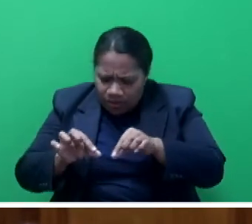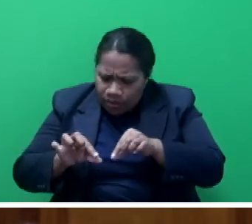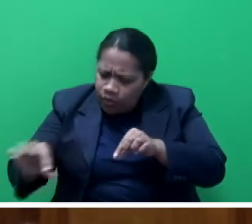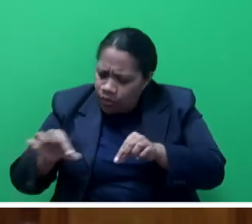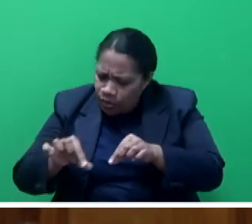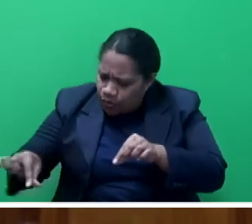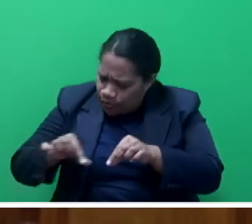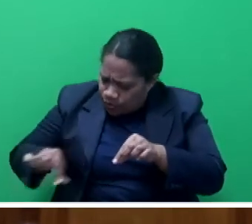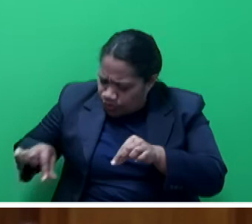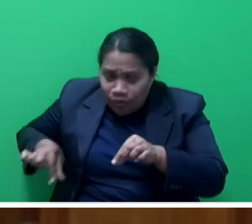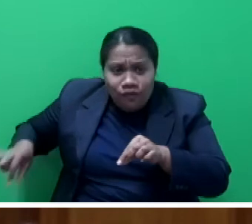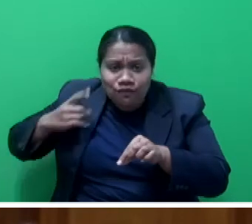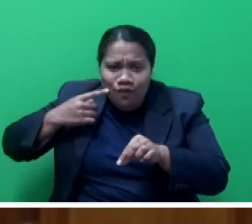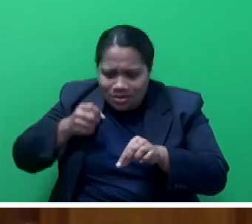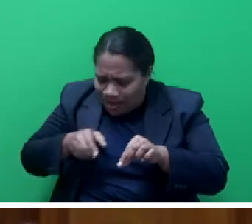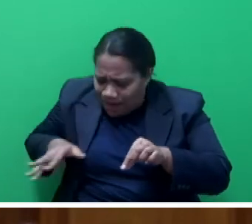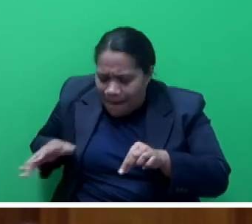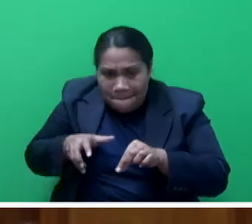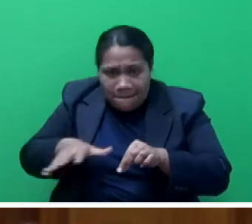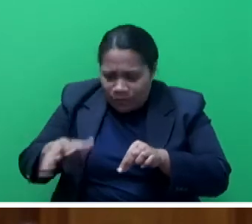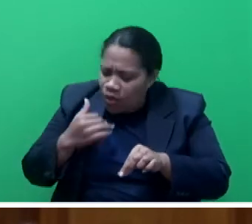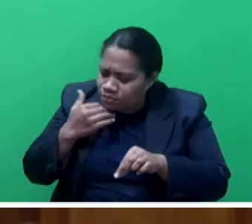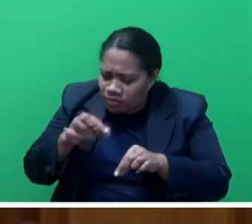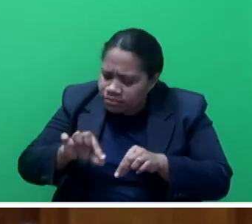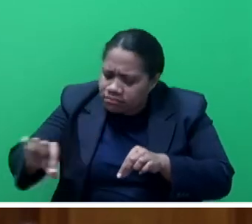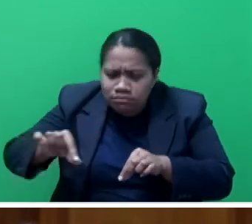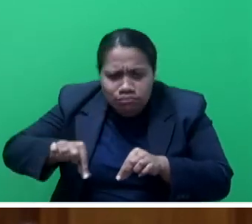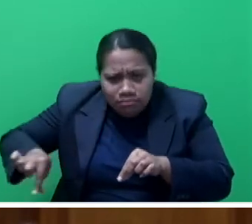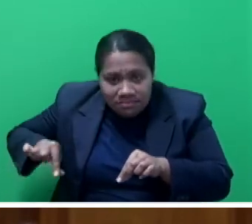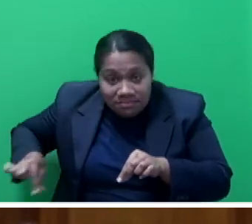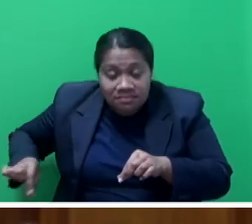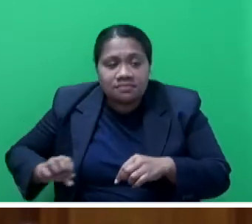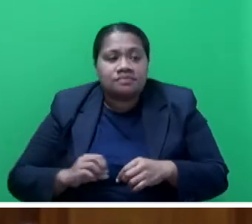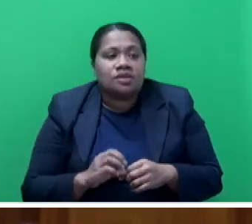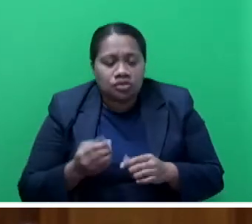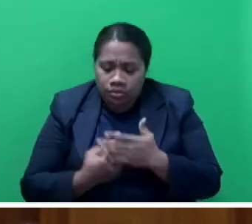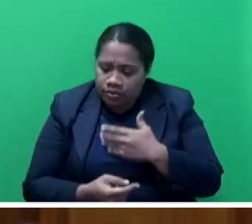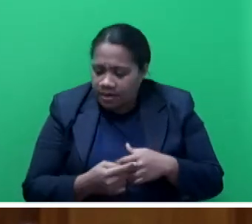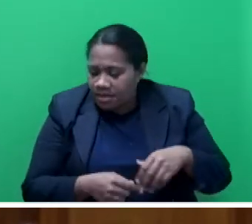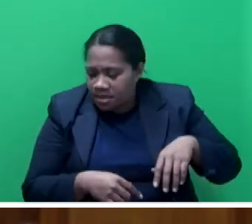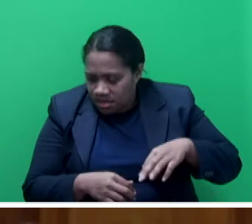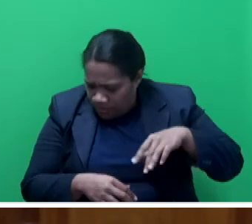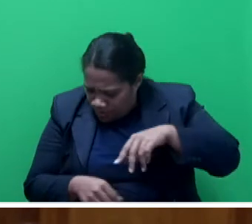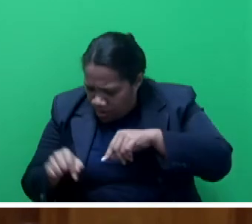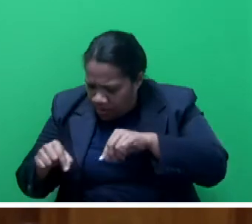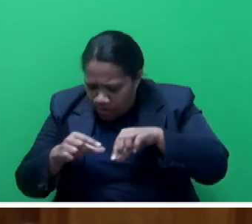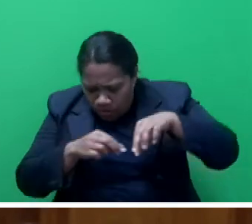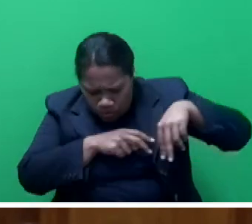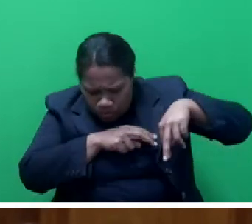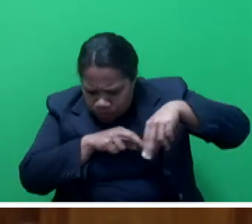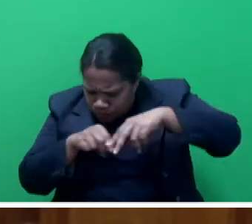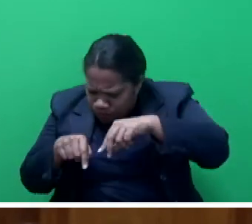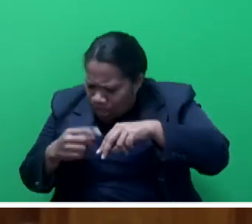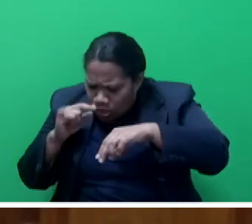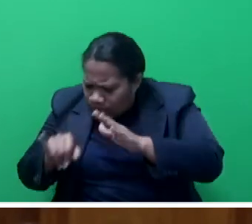and lines that are in that area. And they will also continue to walk the line, walk the lines within the delta to identify and